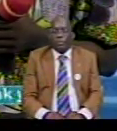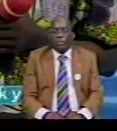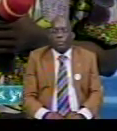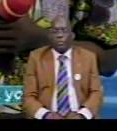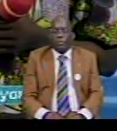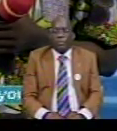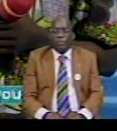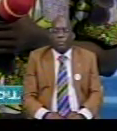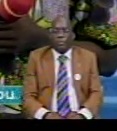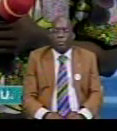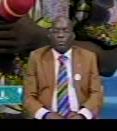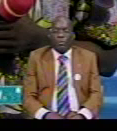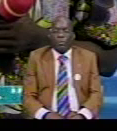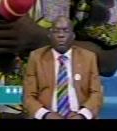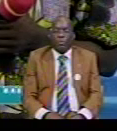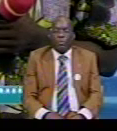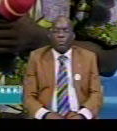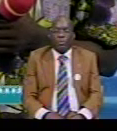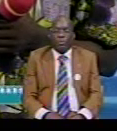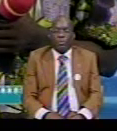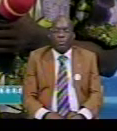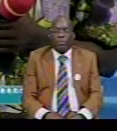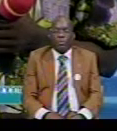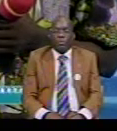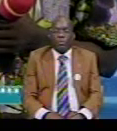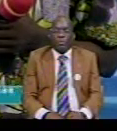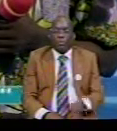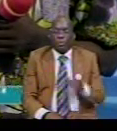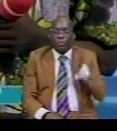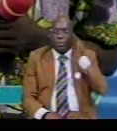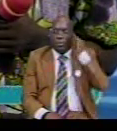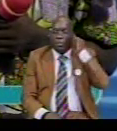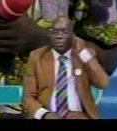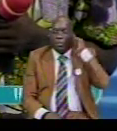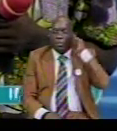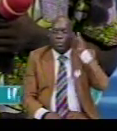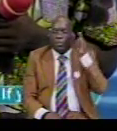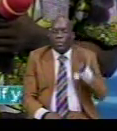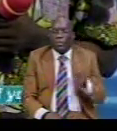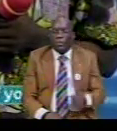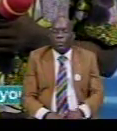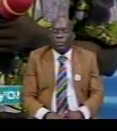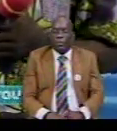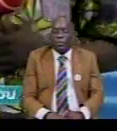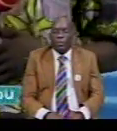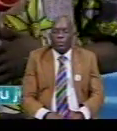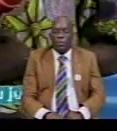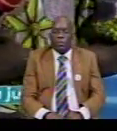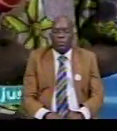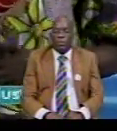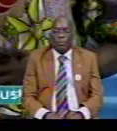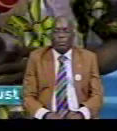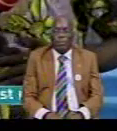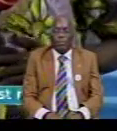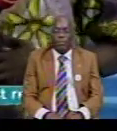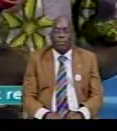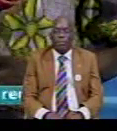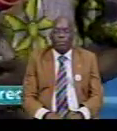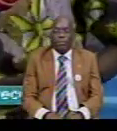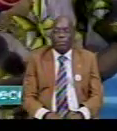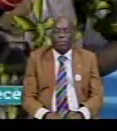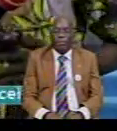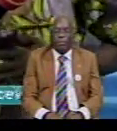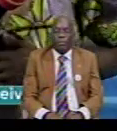a sleepless night, couldn't sleep well. He has pain in his stomach. Now, he touched the